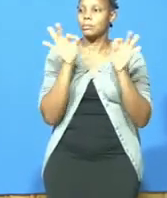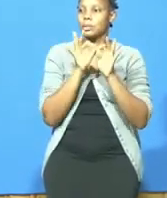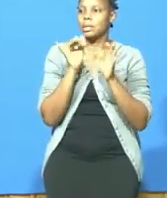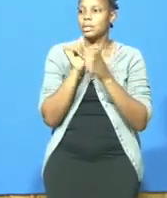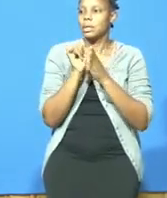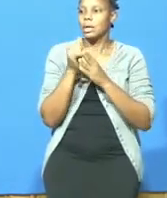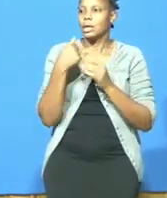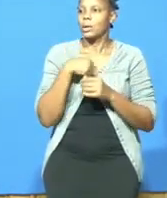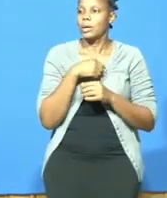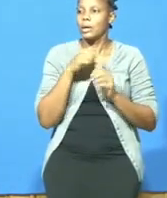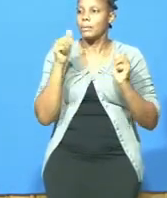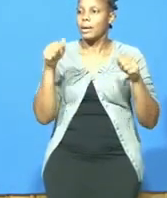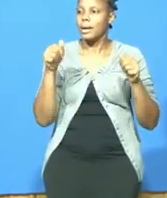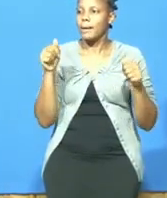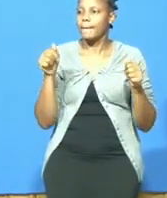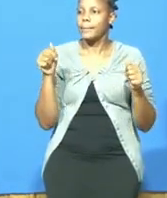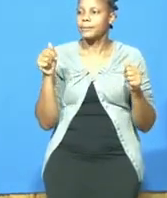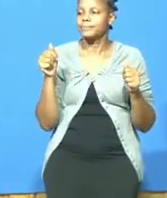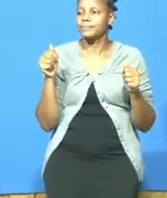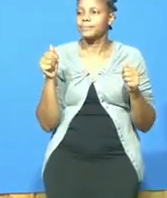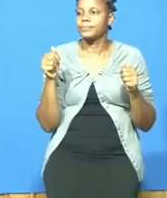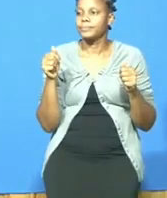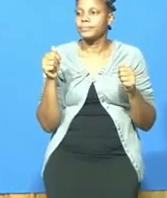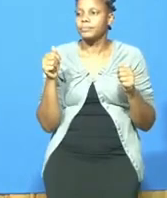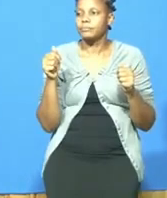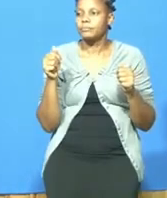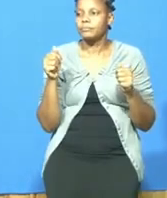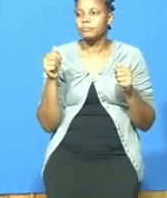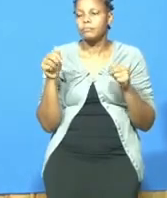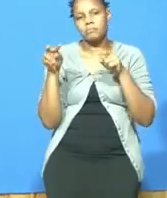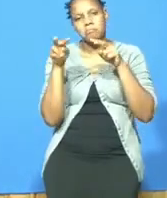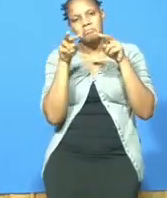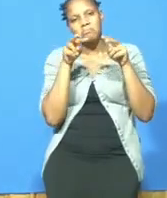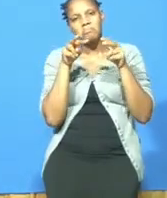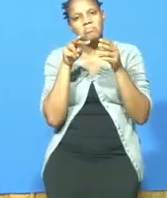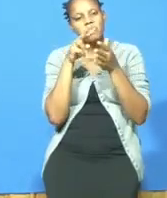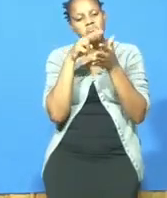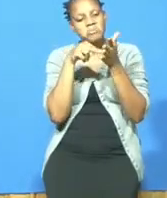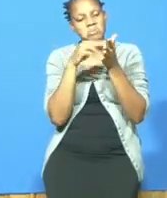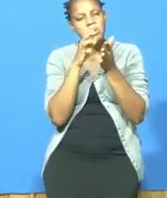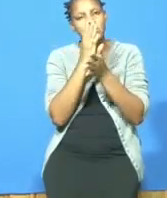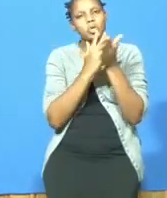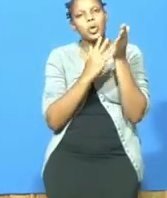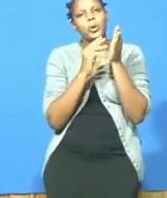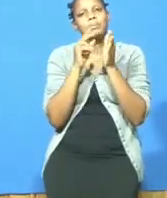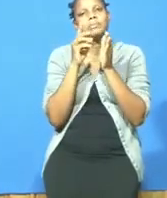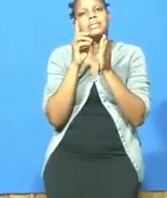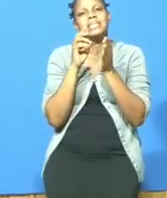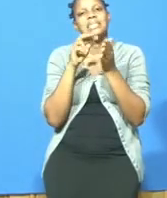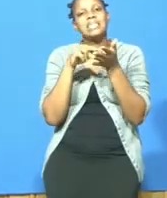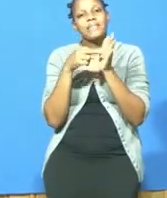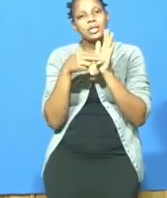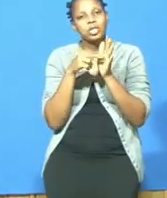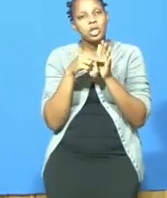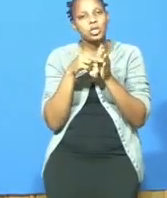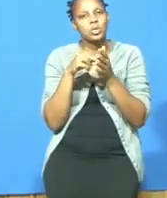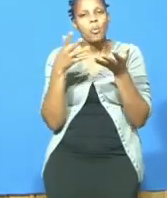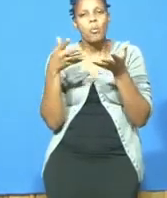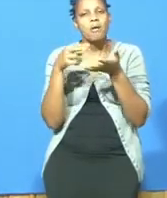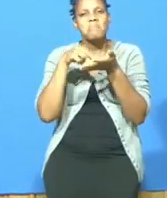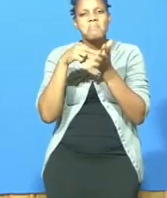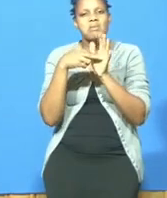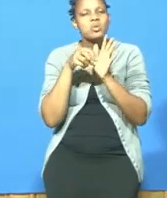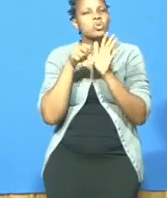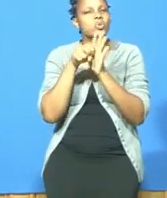be able to look at some definitions. So when we're talking about suicide, we're